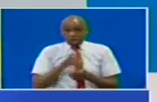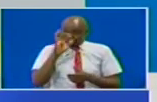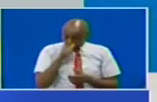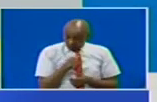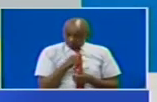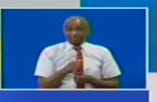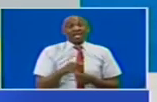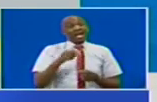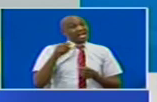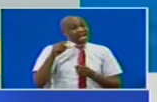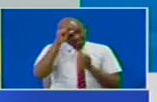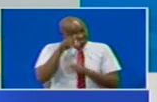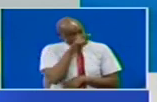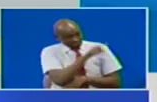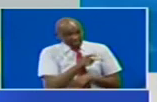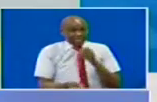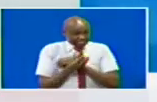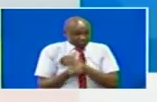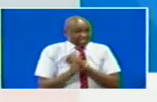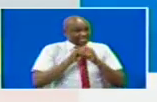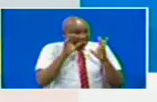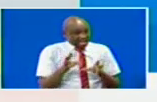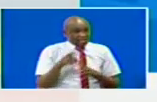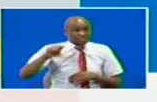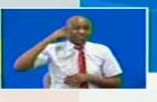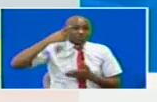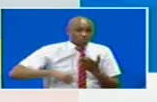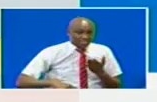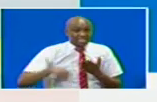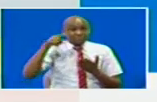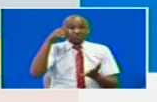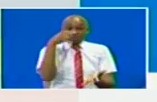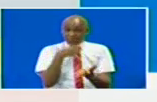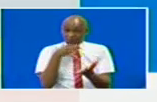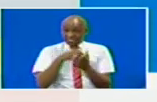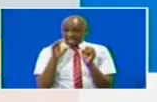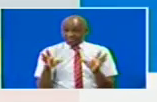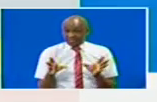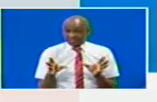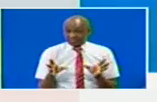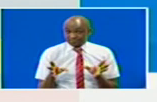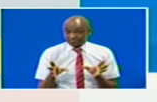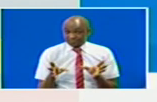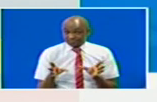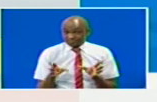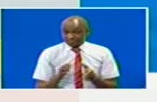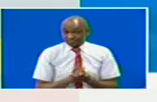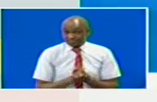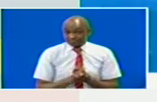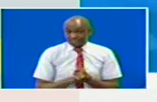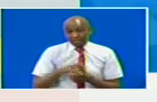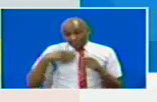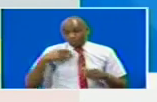the Kilifi Governor on the scandal? We'd like to hear your thoughts on it. He has explained that the senior officials who were